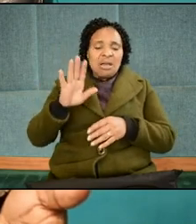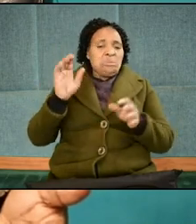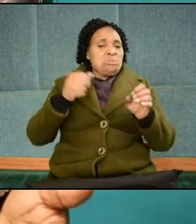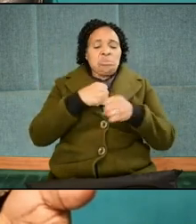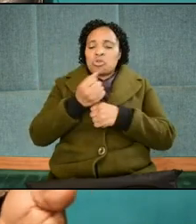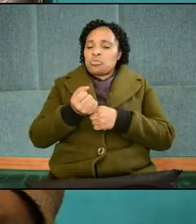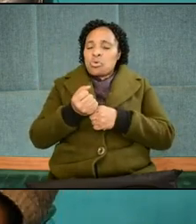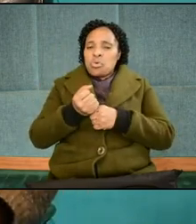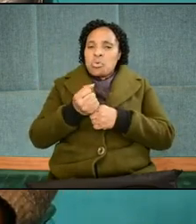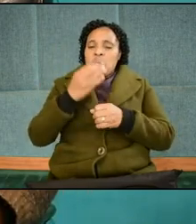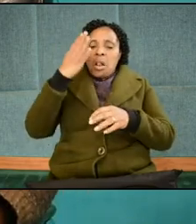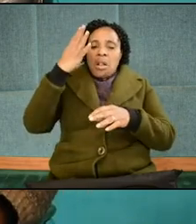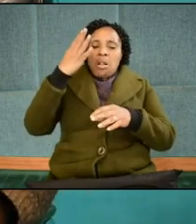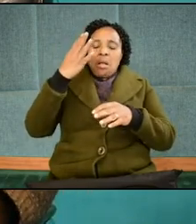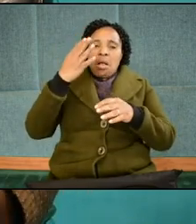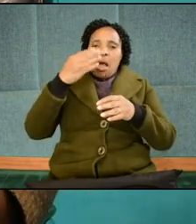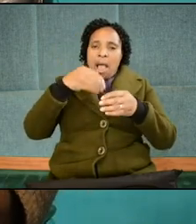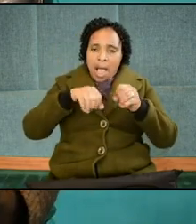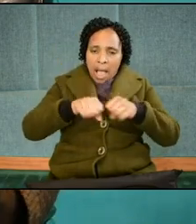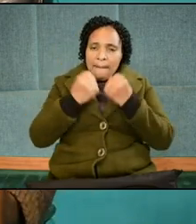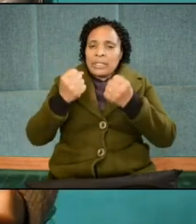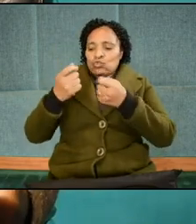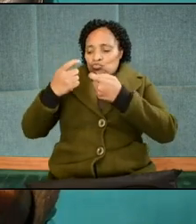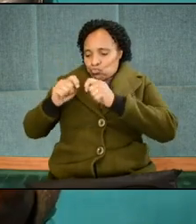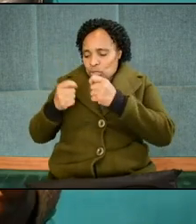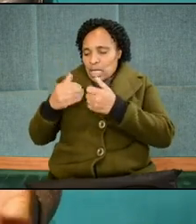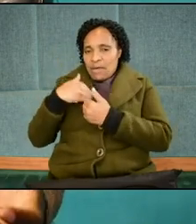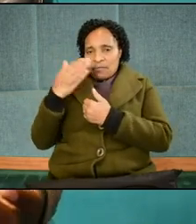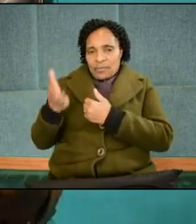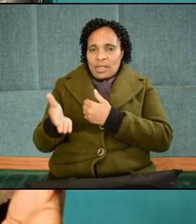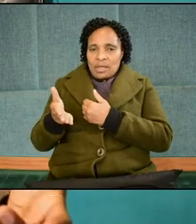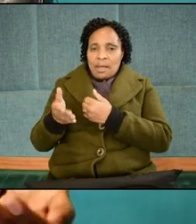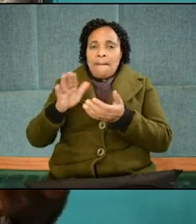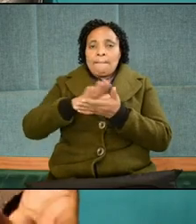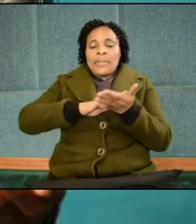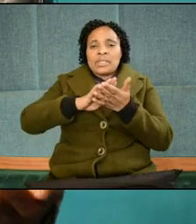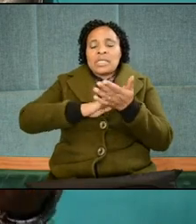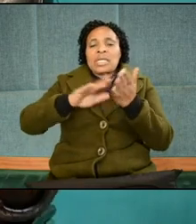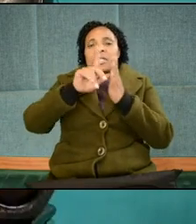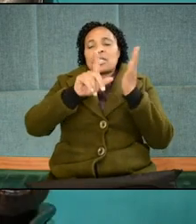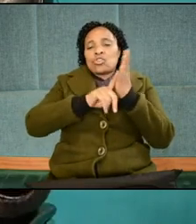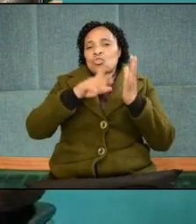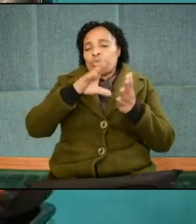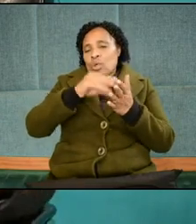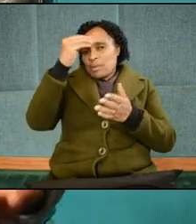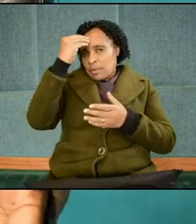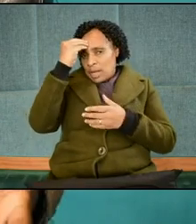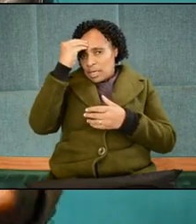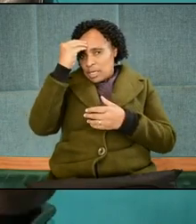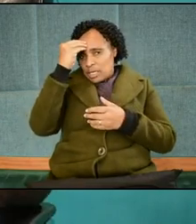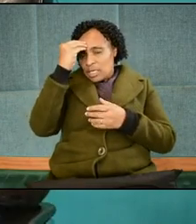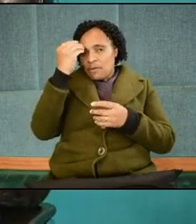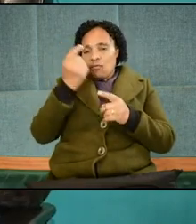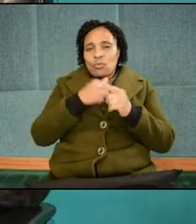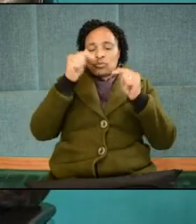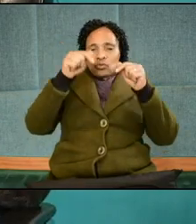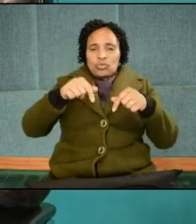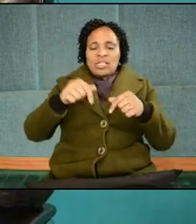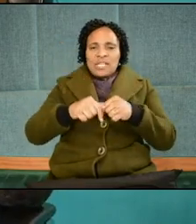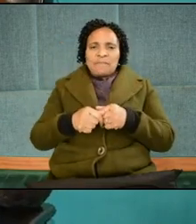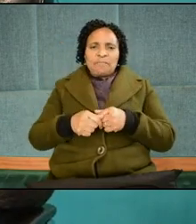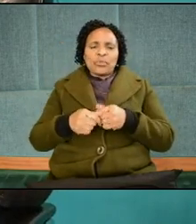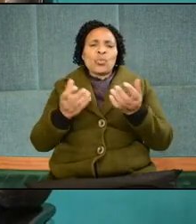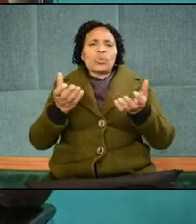No. Yeah, so that is basically the main lesson we're picking from our lesson today. Like,